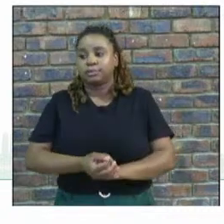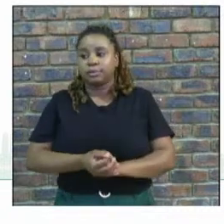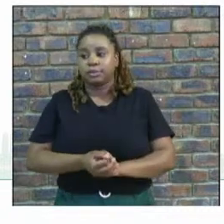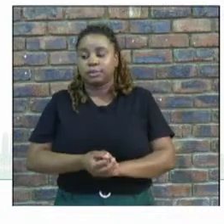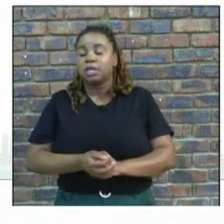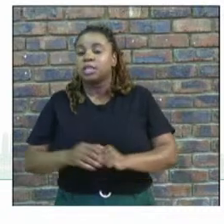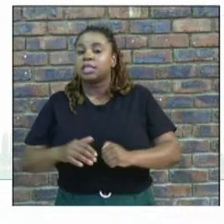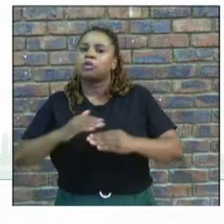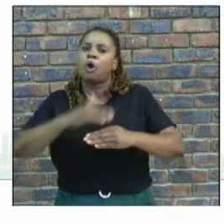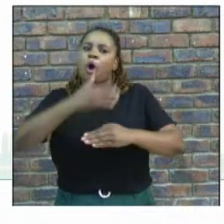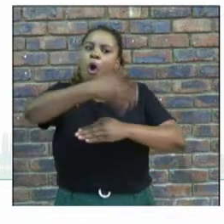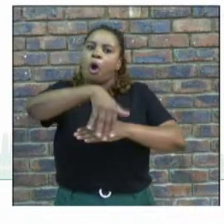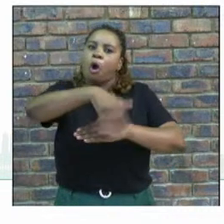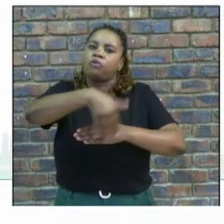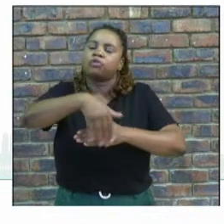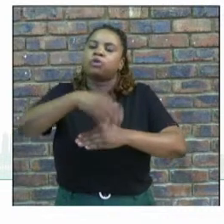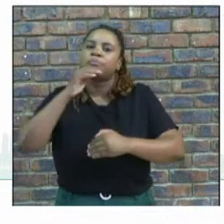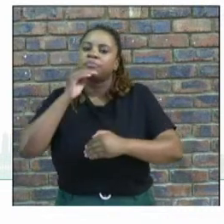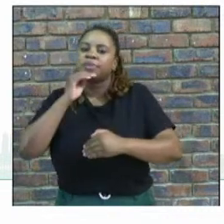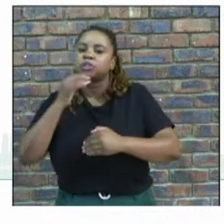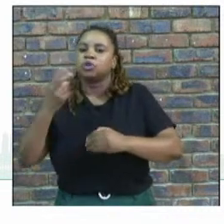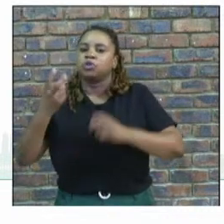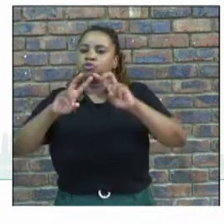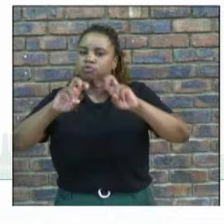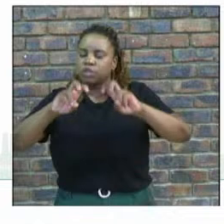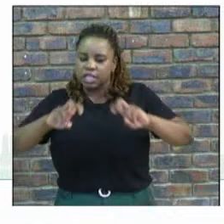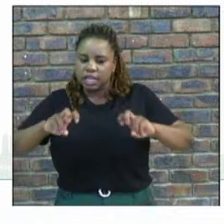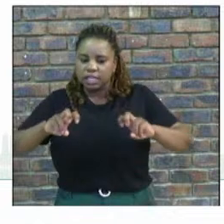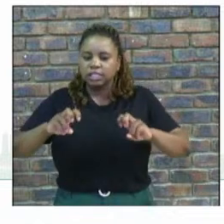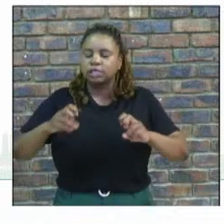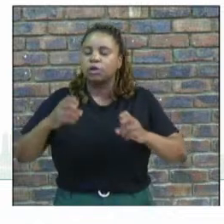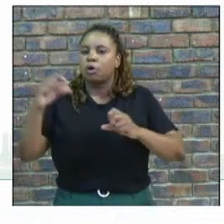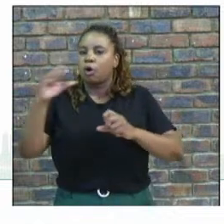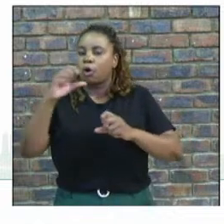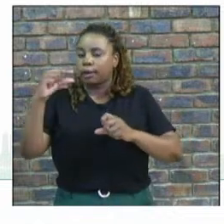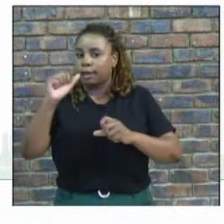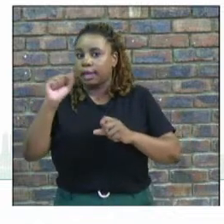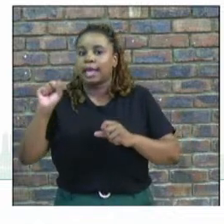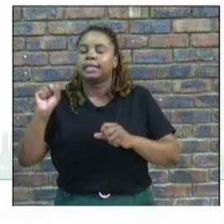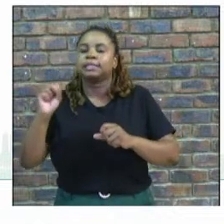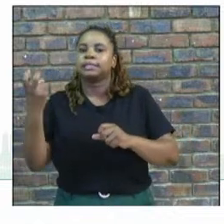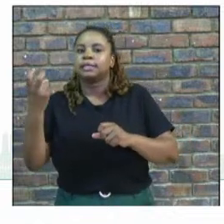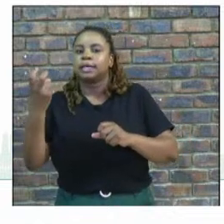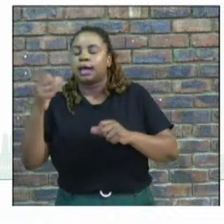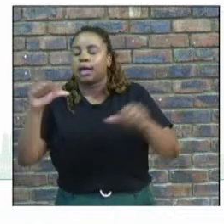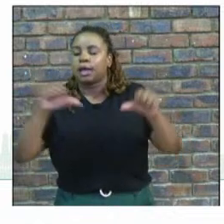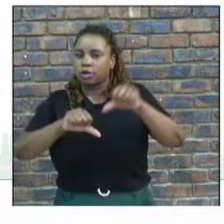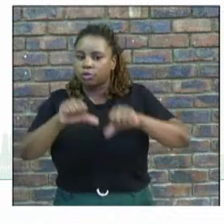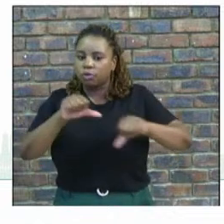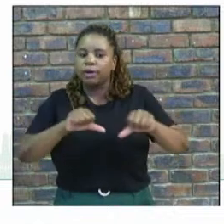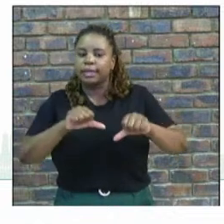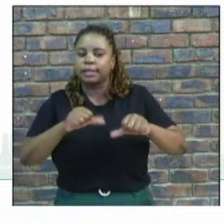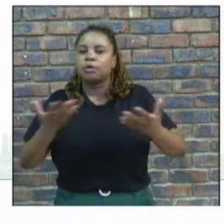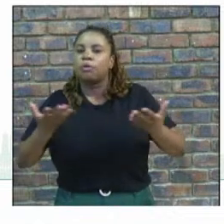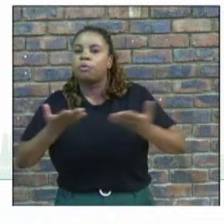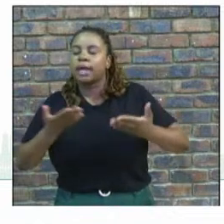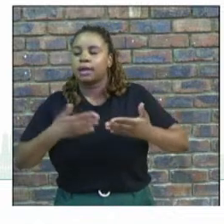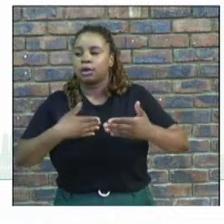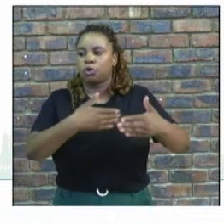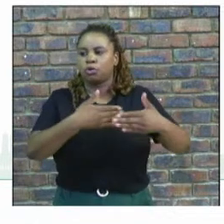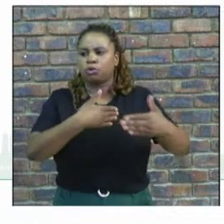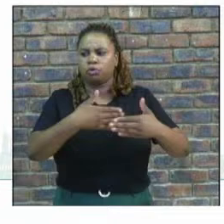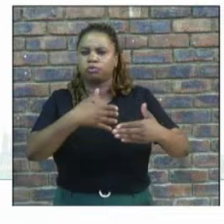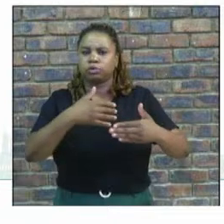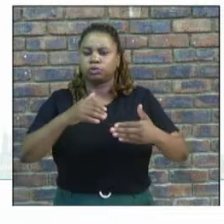sea. So this provision talks to onshore and offshore in